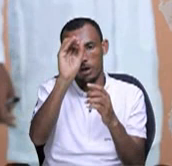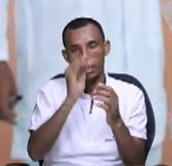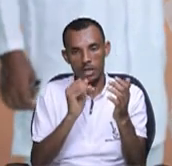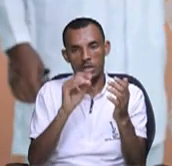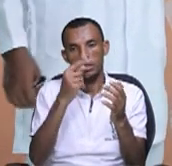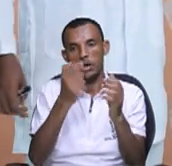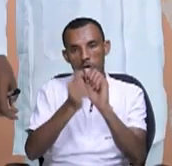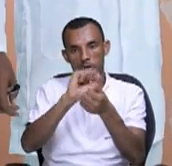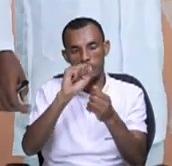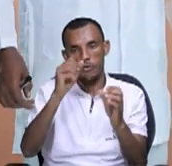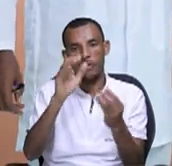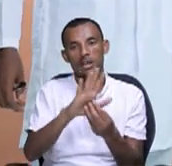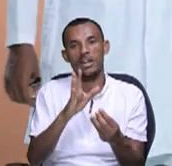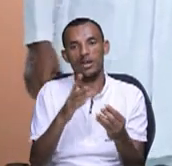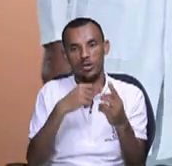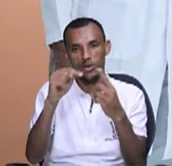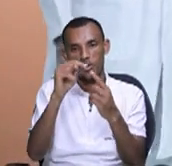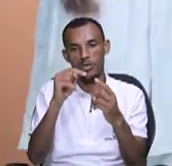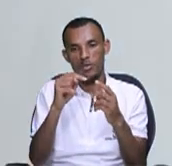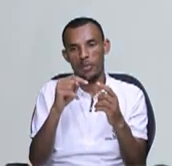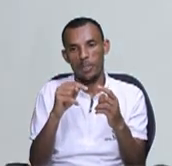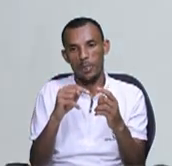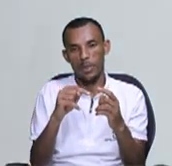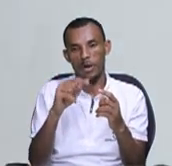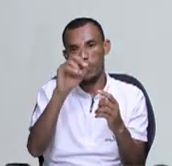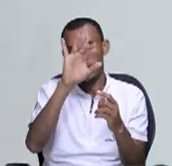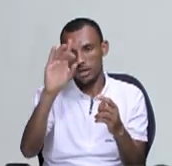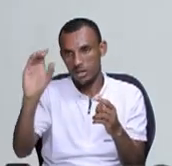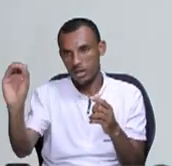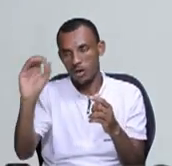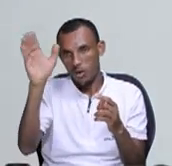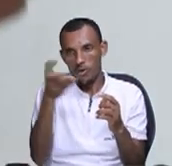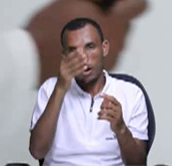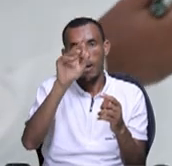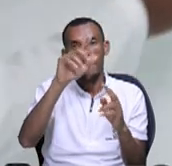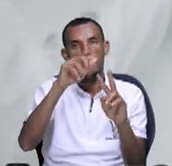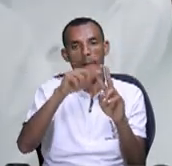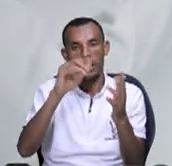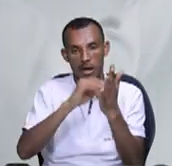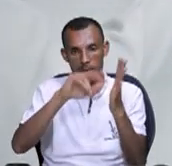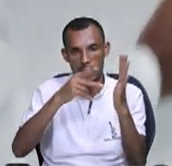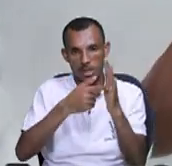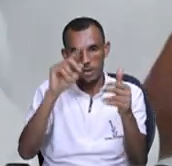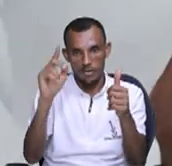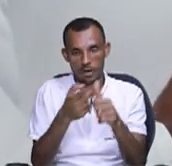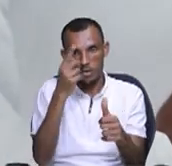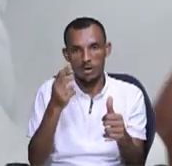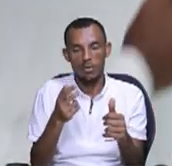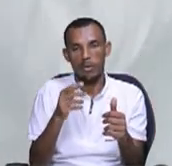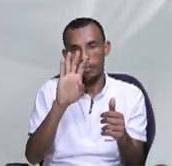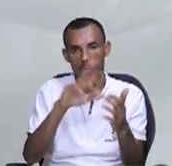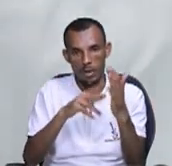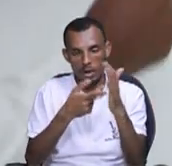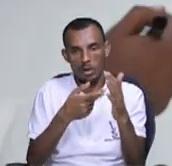factor to convert radian to degree is 180 degree over pi. This means, this is the first one.